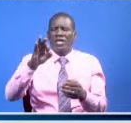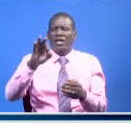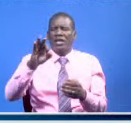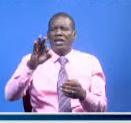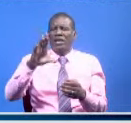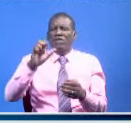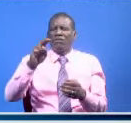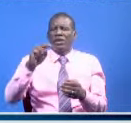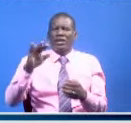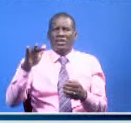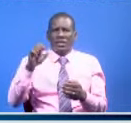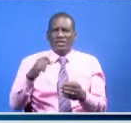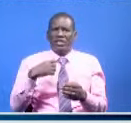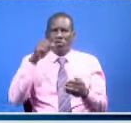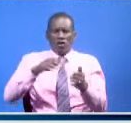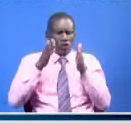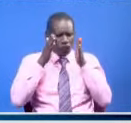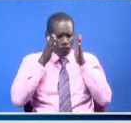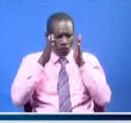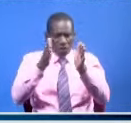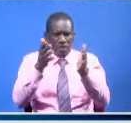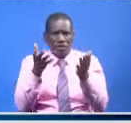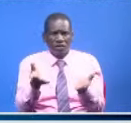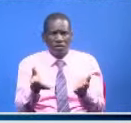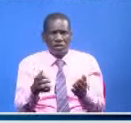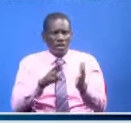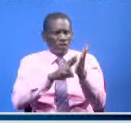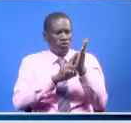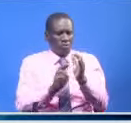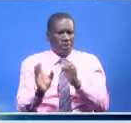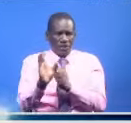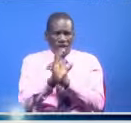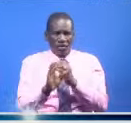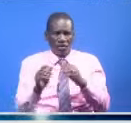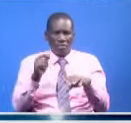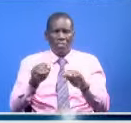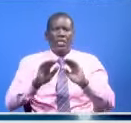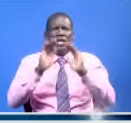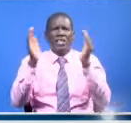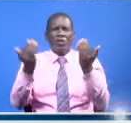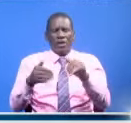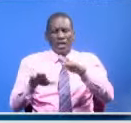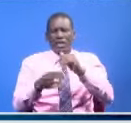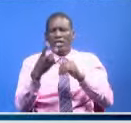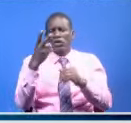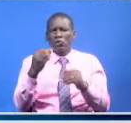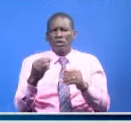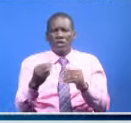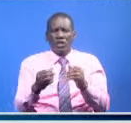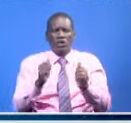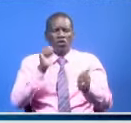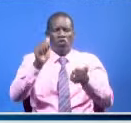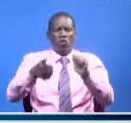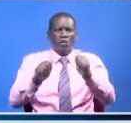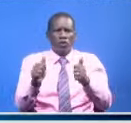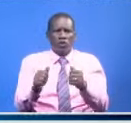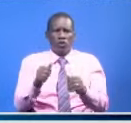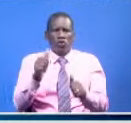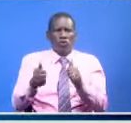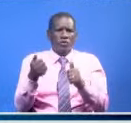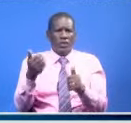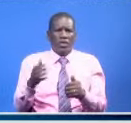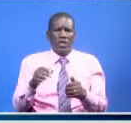Marakwet County says his eyes are now set on representing the country at the World Under 20 Athletics Championships that will be held in Lima,